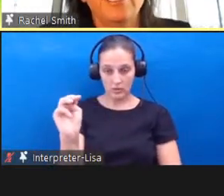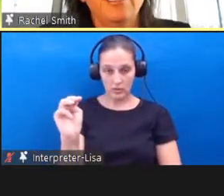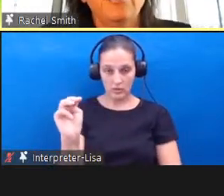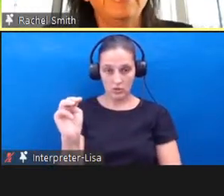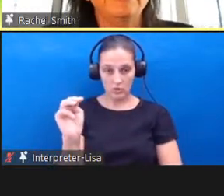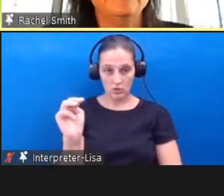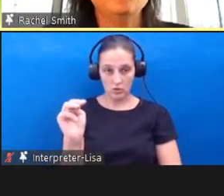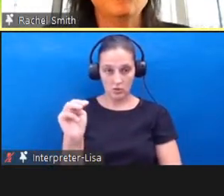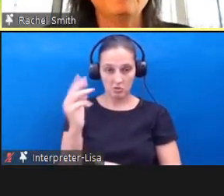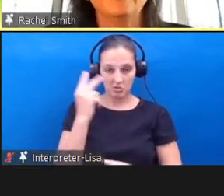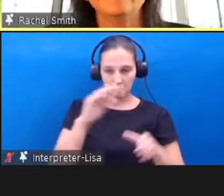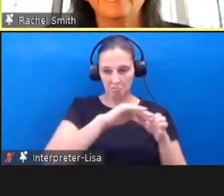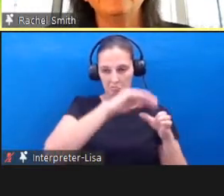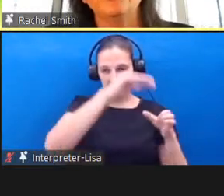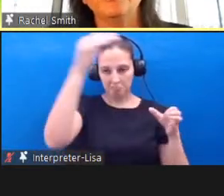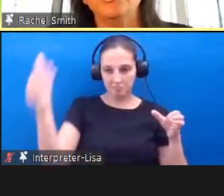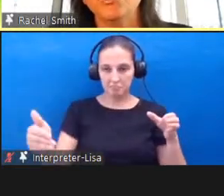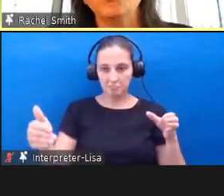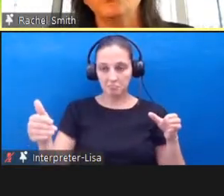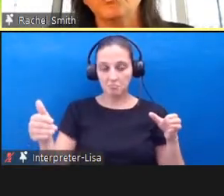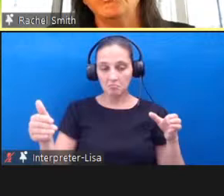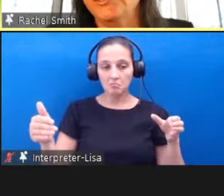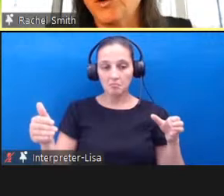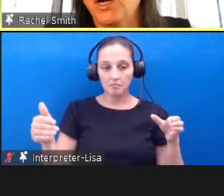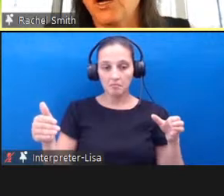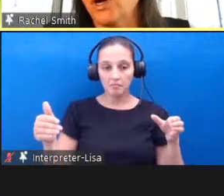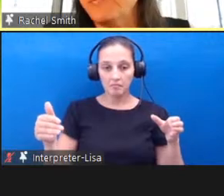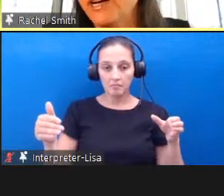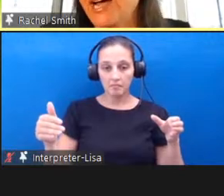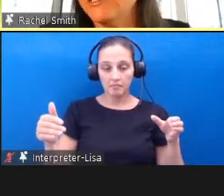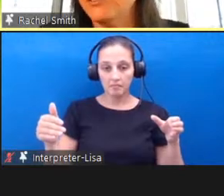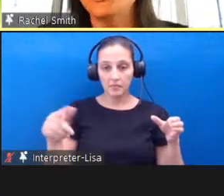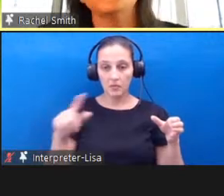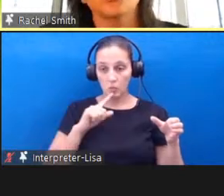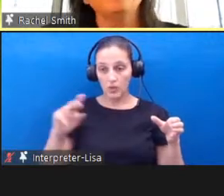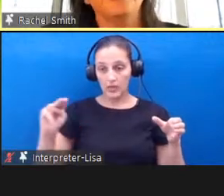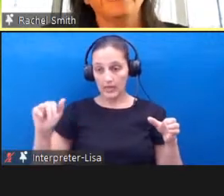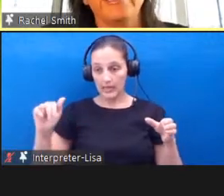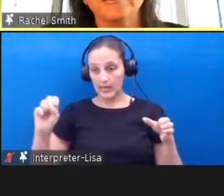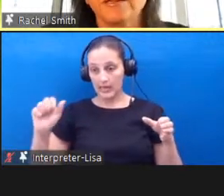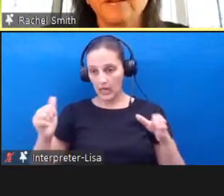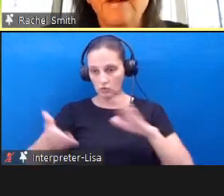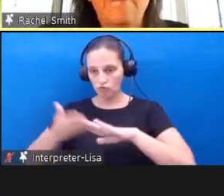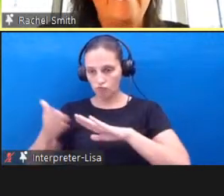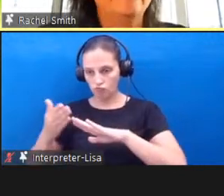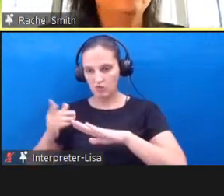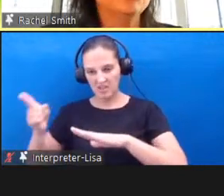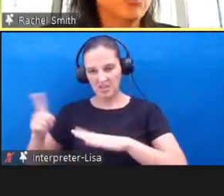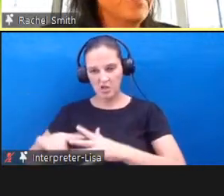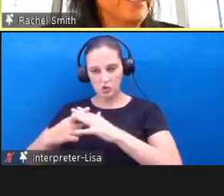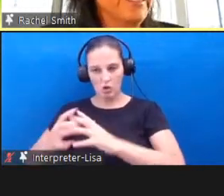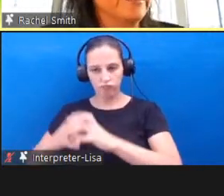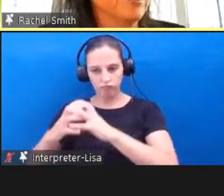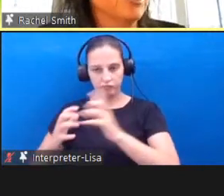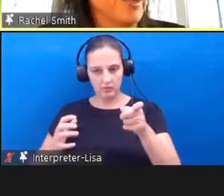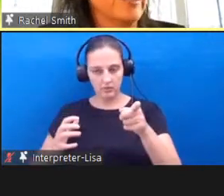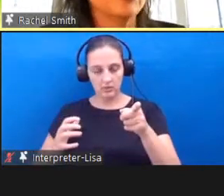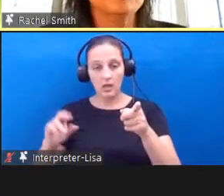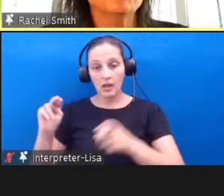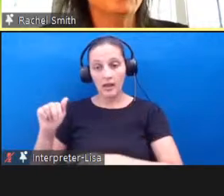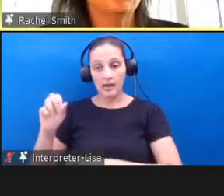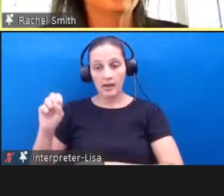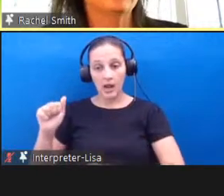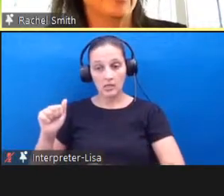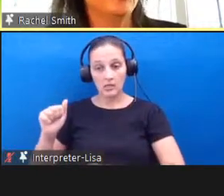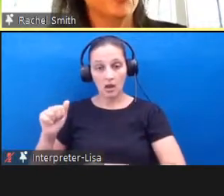dome. It is run by it is really run by NASA. It was started by NASA, and it was started by NASA to